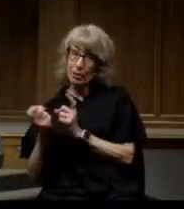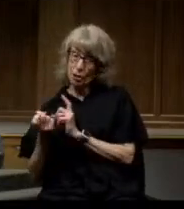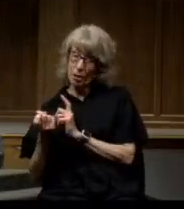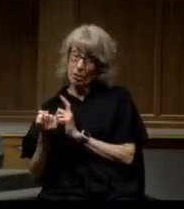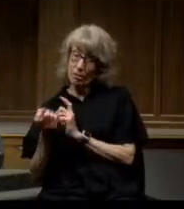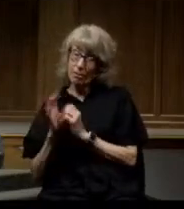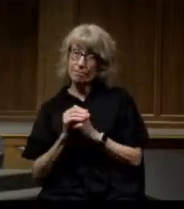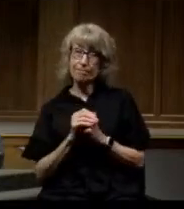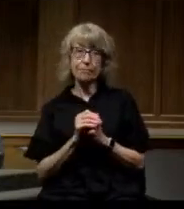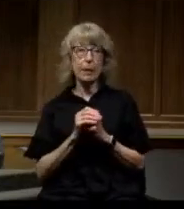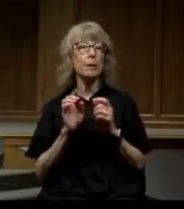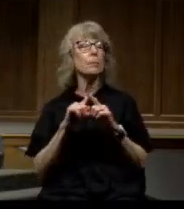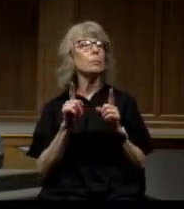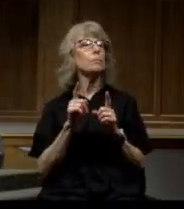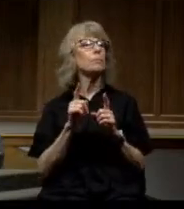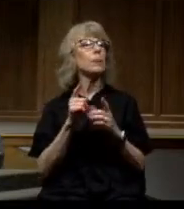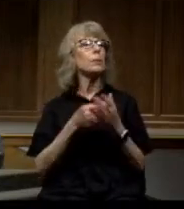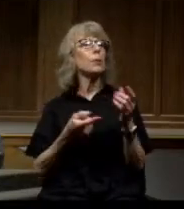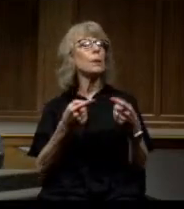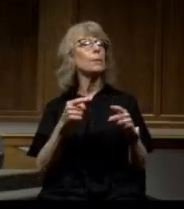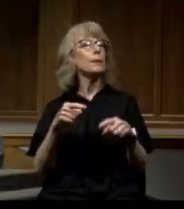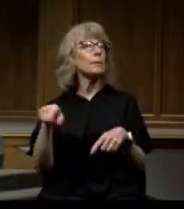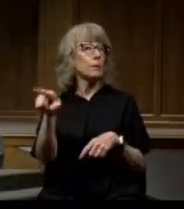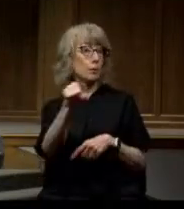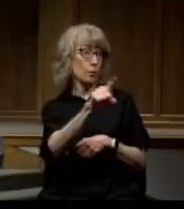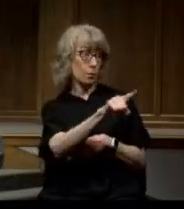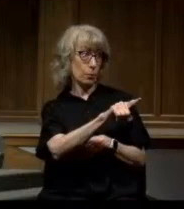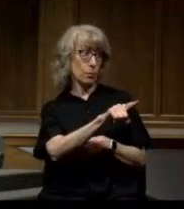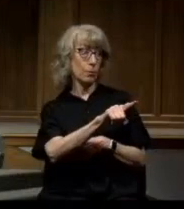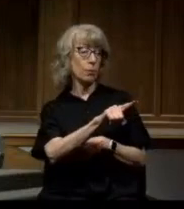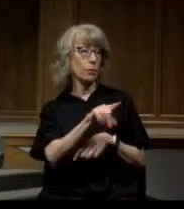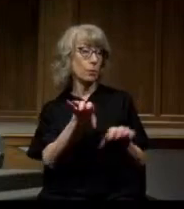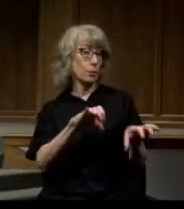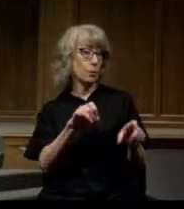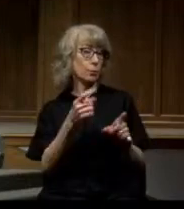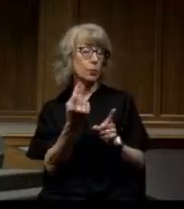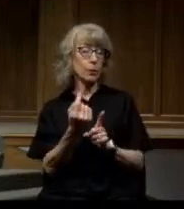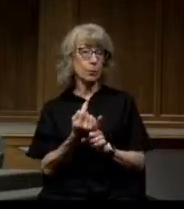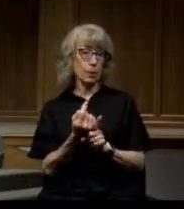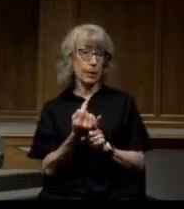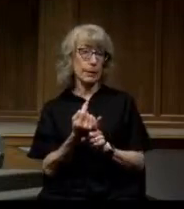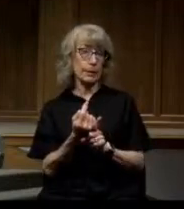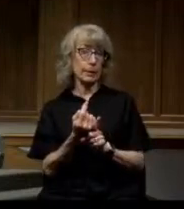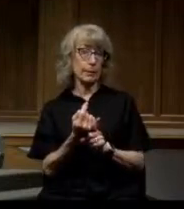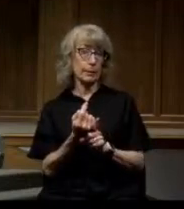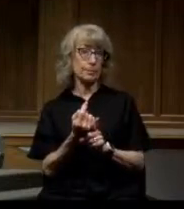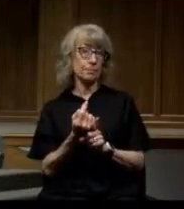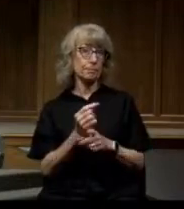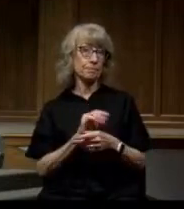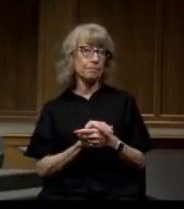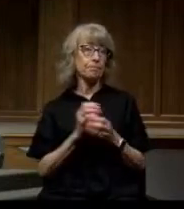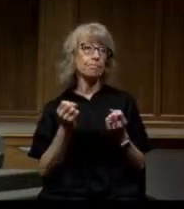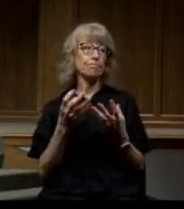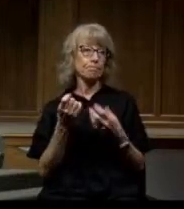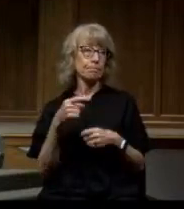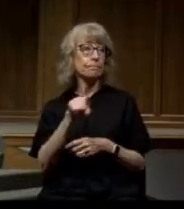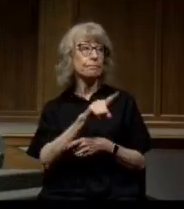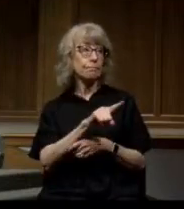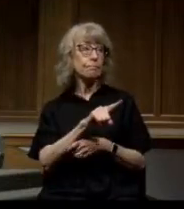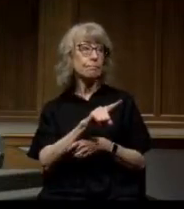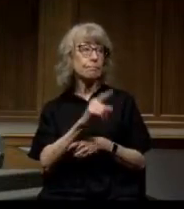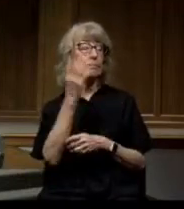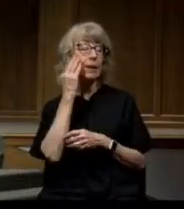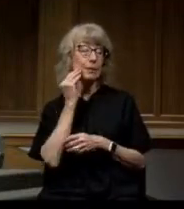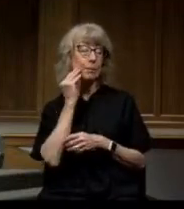you? What if you get it right? What would that look like? Like, I know for a fact that for many of you, life's been really,